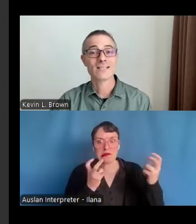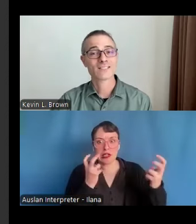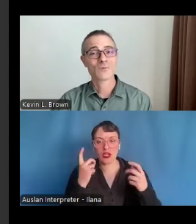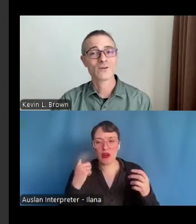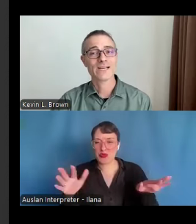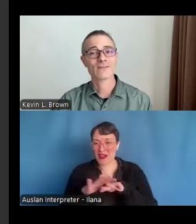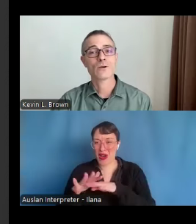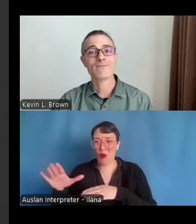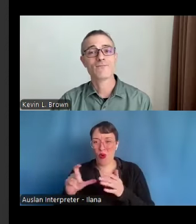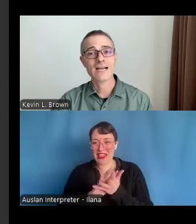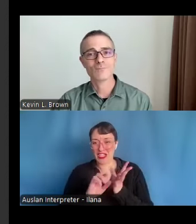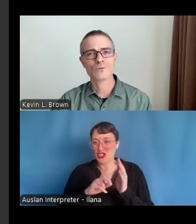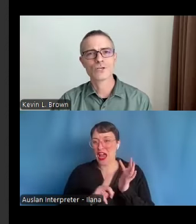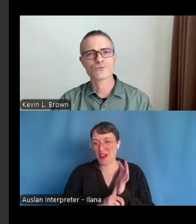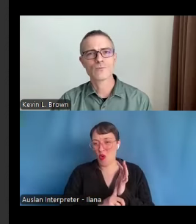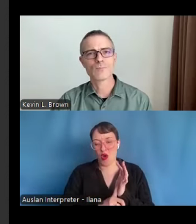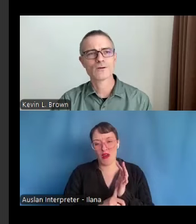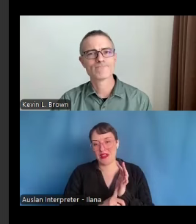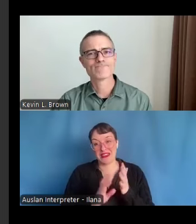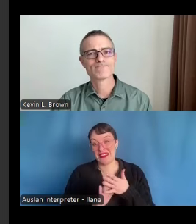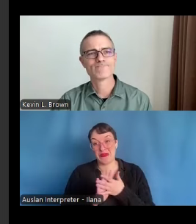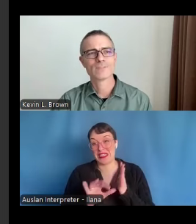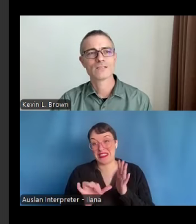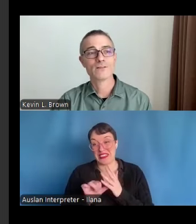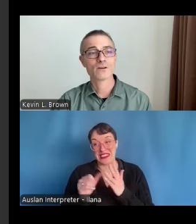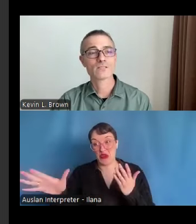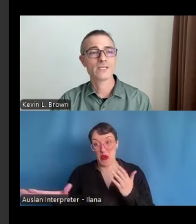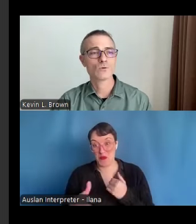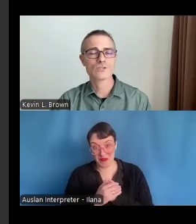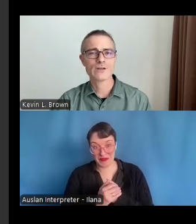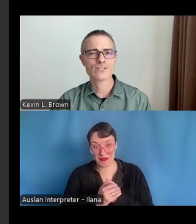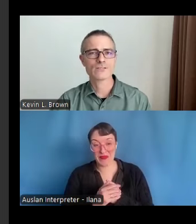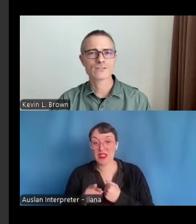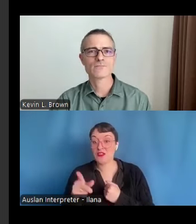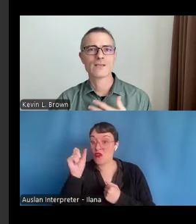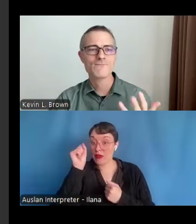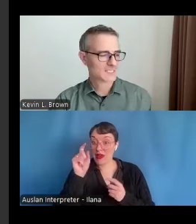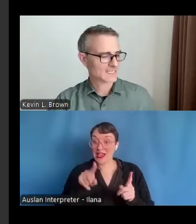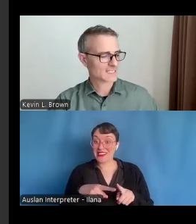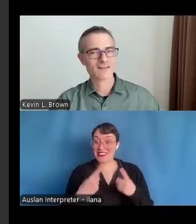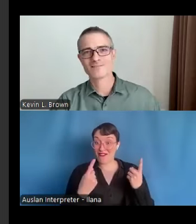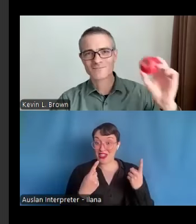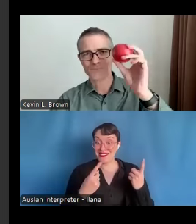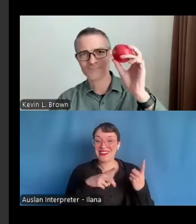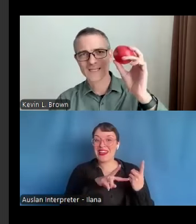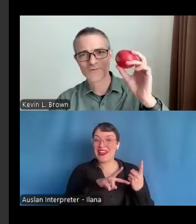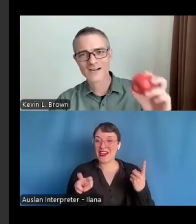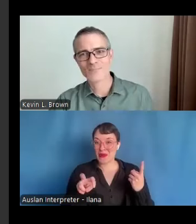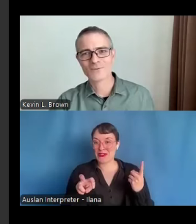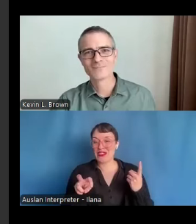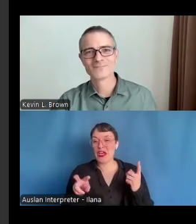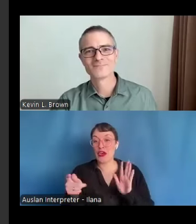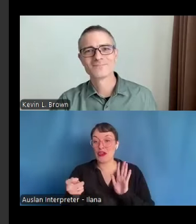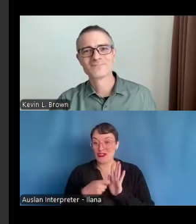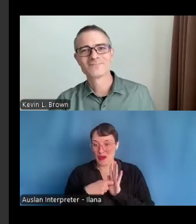So in summary, to be findable, just remember, difference equals donations. Emphasize it. Be that red